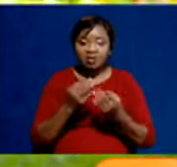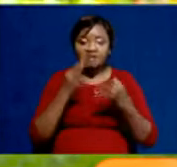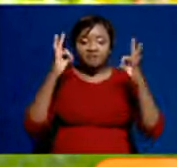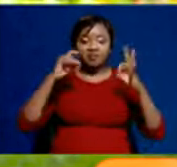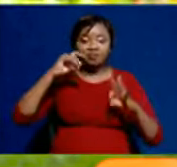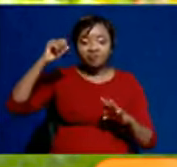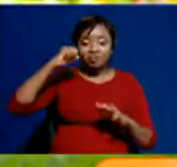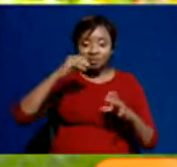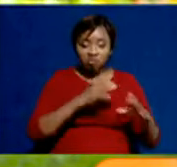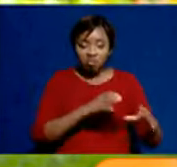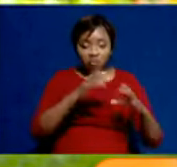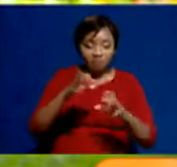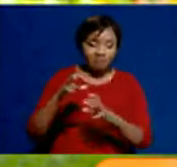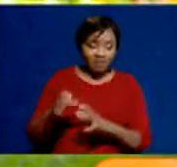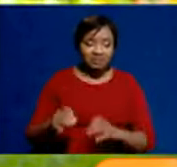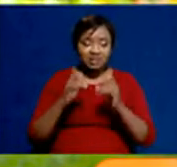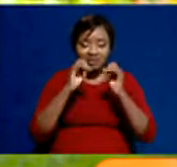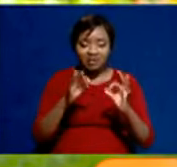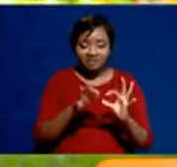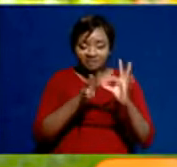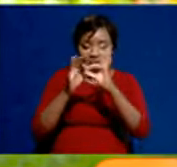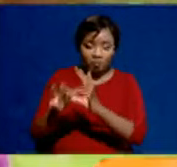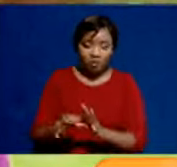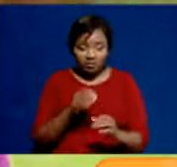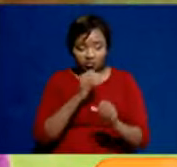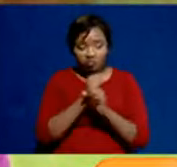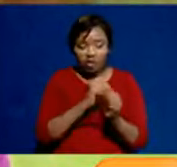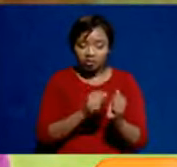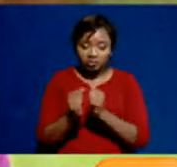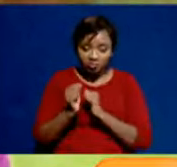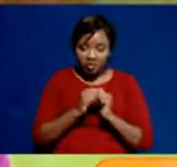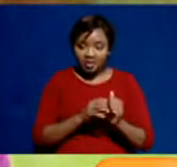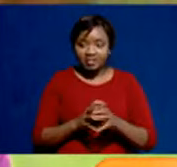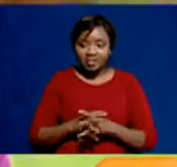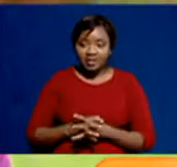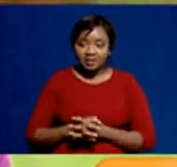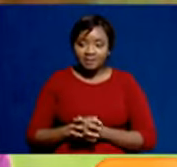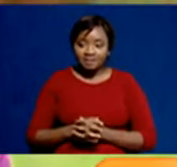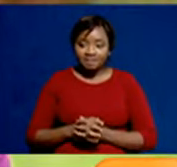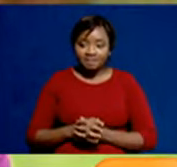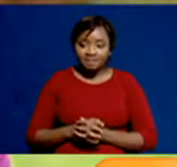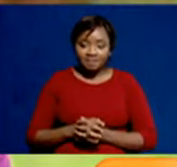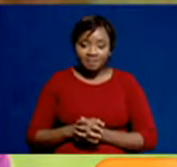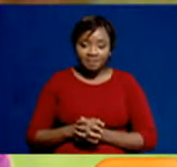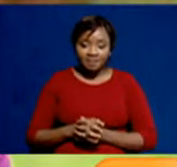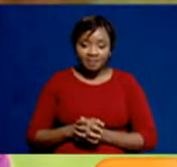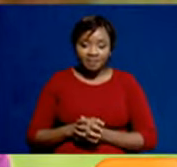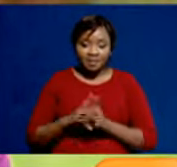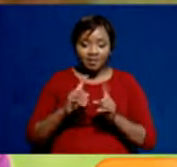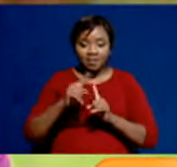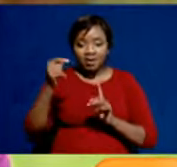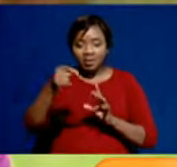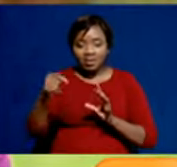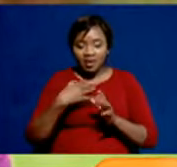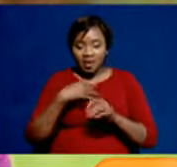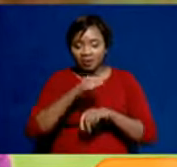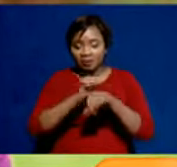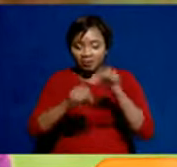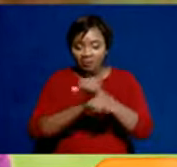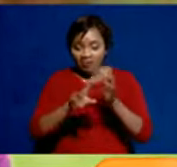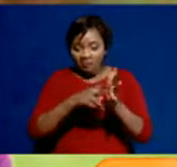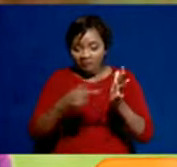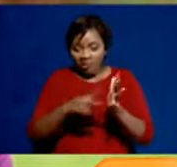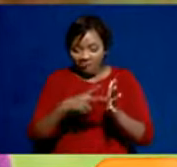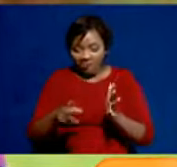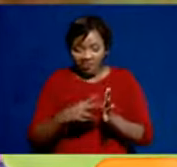come together but there are certain structures that are not put to test or to effect, then I don't know what that says about management of political coalitions. I have not heard of any